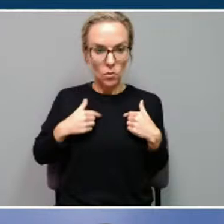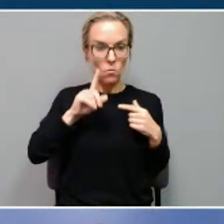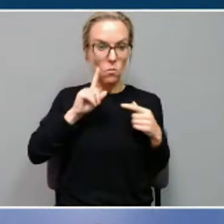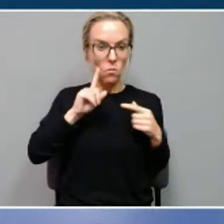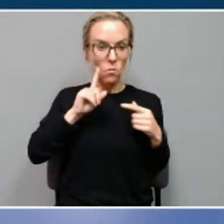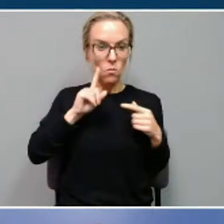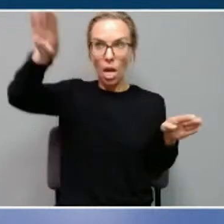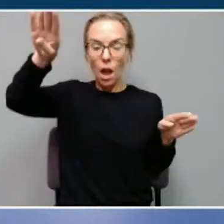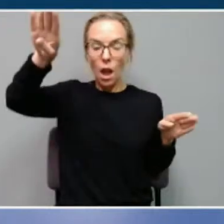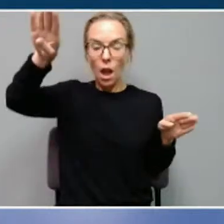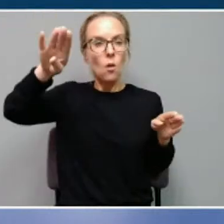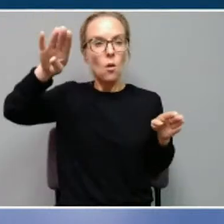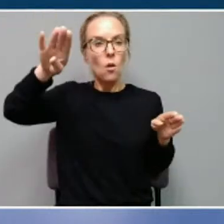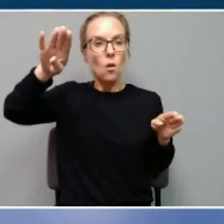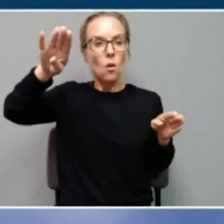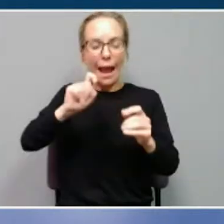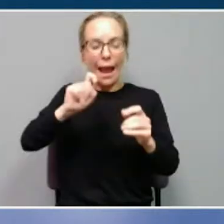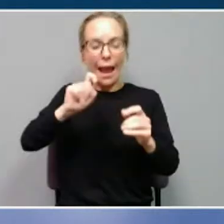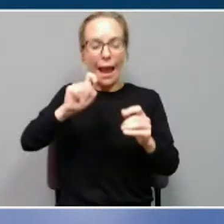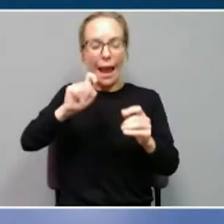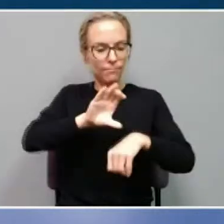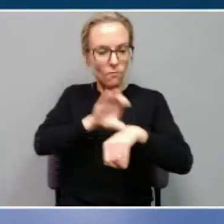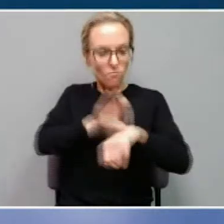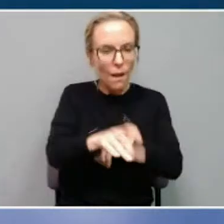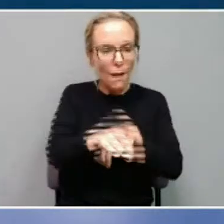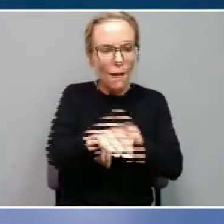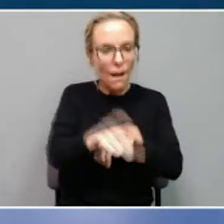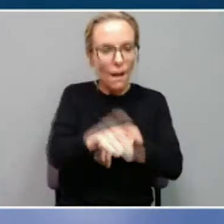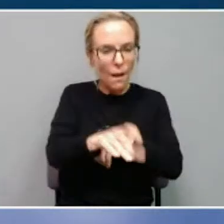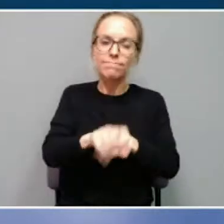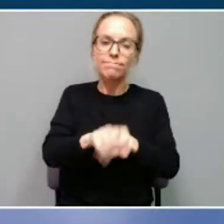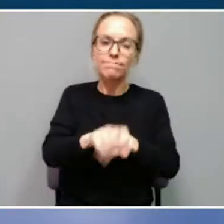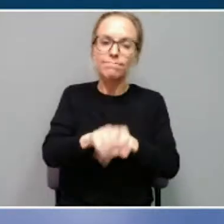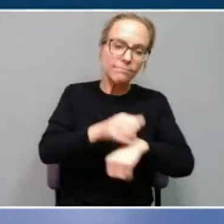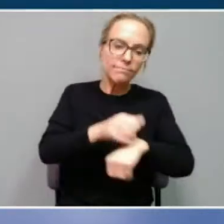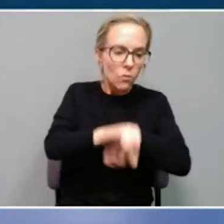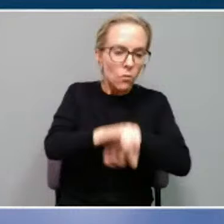When we force it by masking, when we force it by